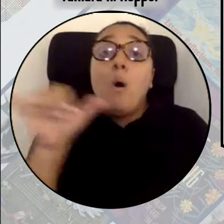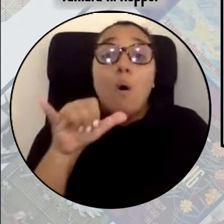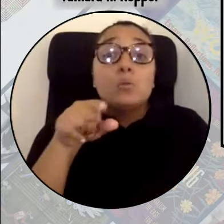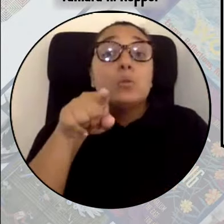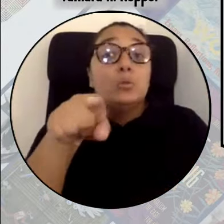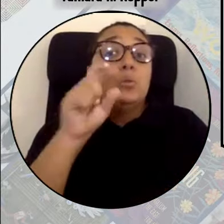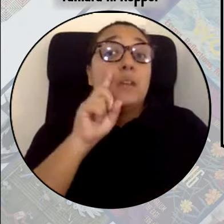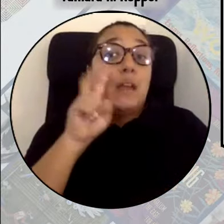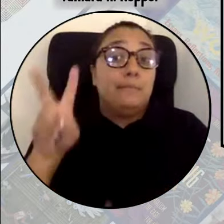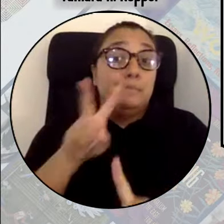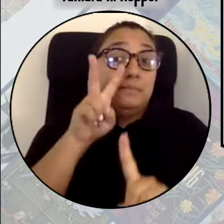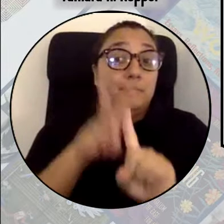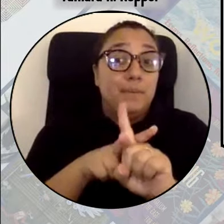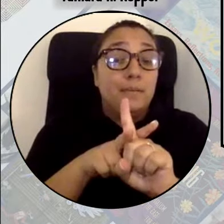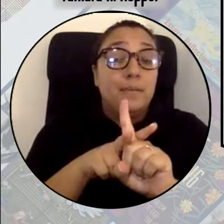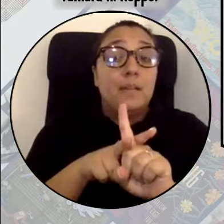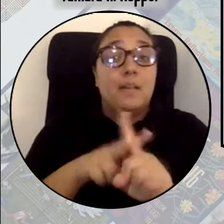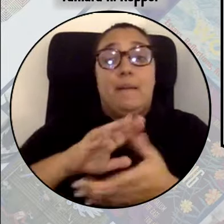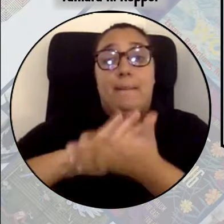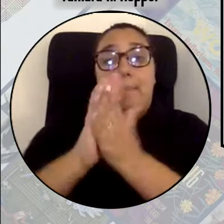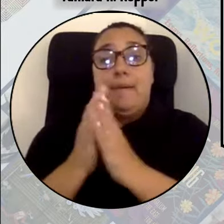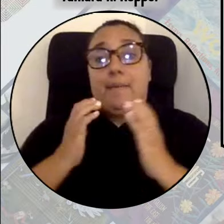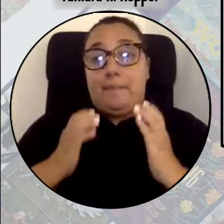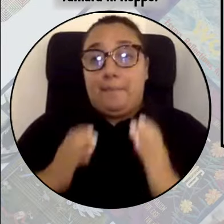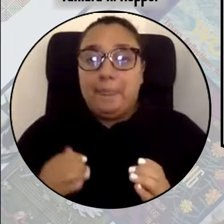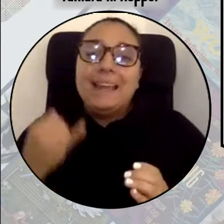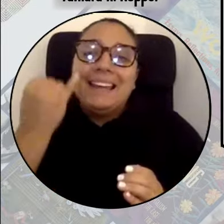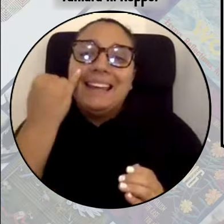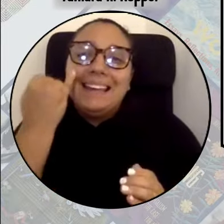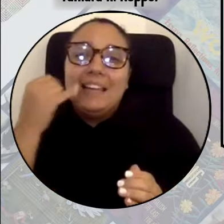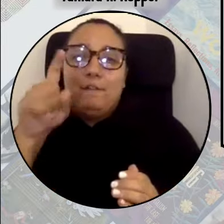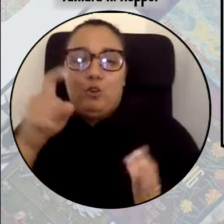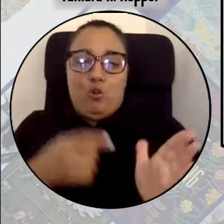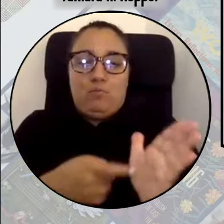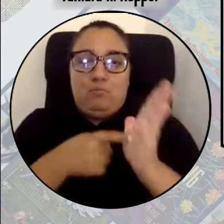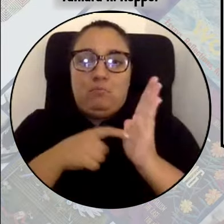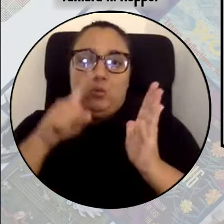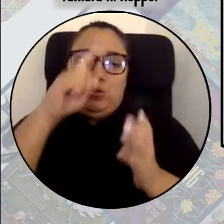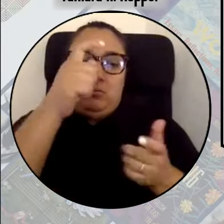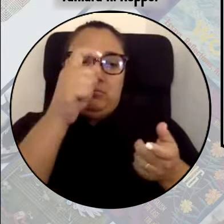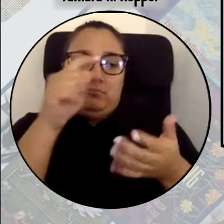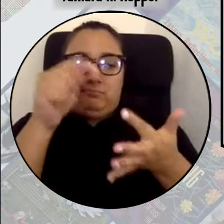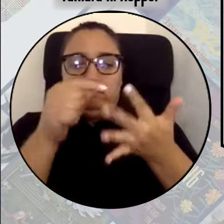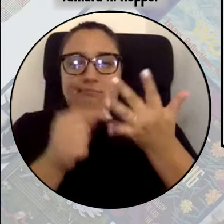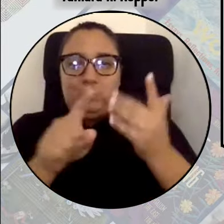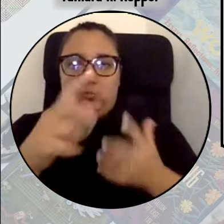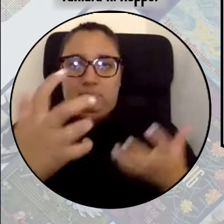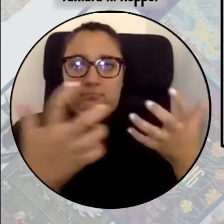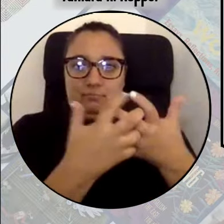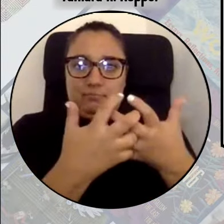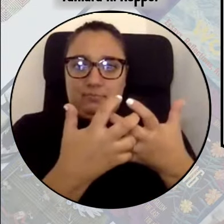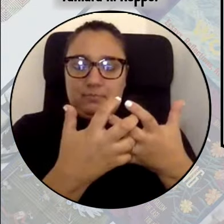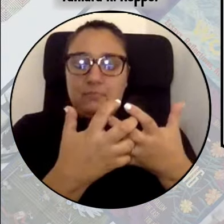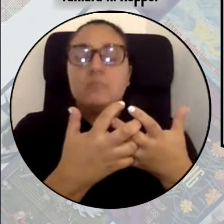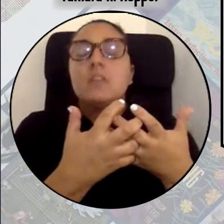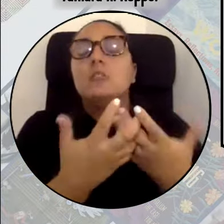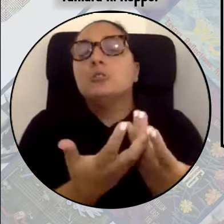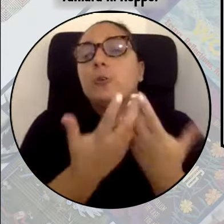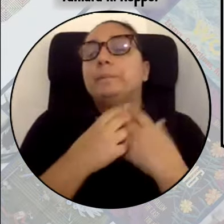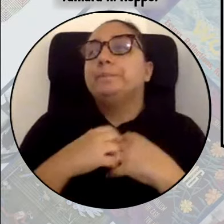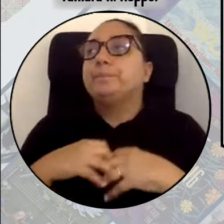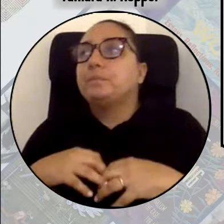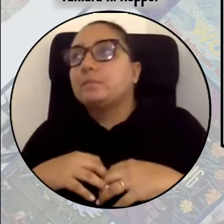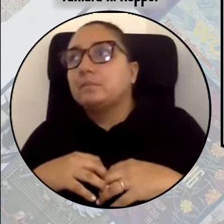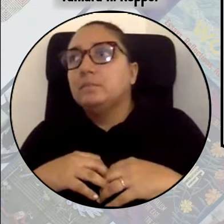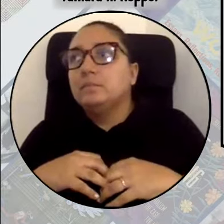you meet certain eligibility and admissions admissibility requirements, right? And so this is something where a lot of times when